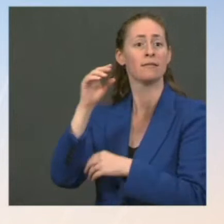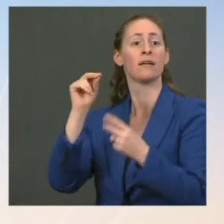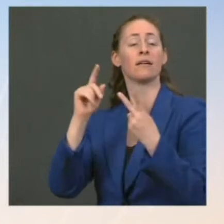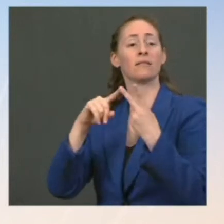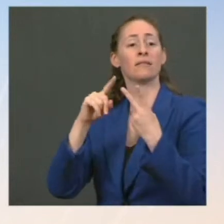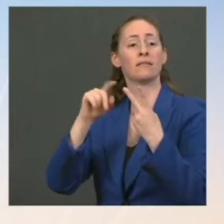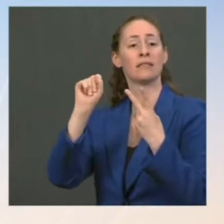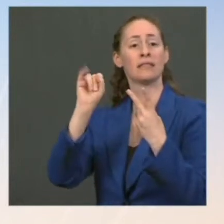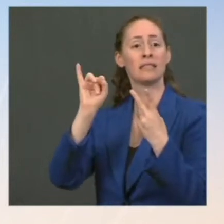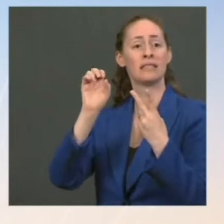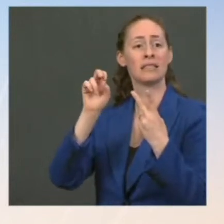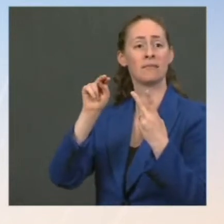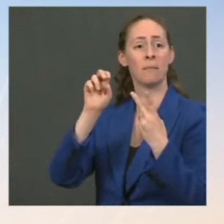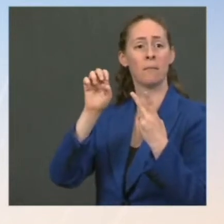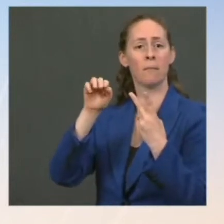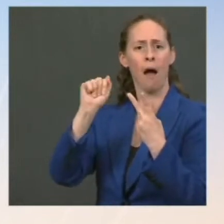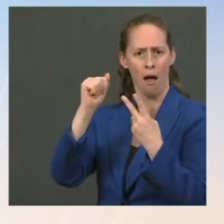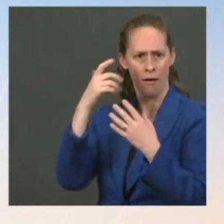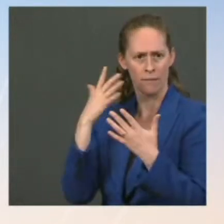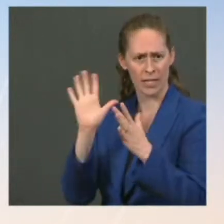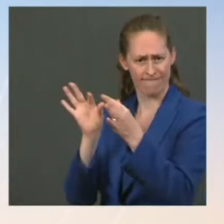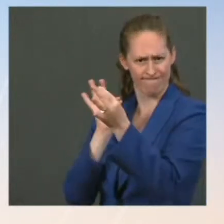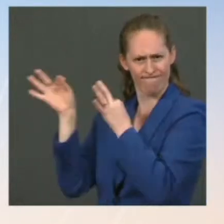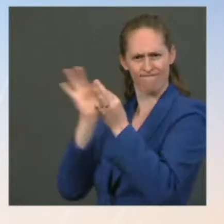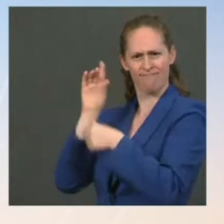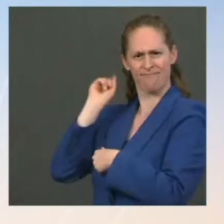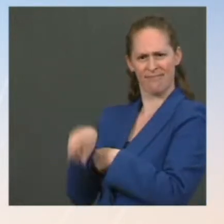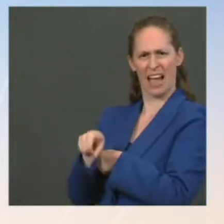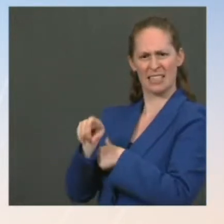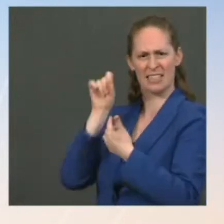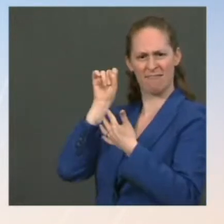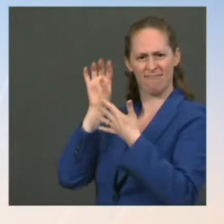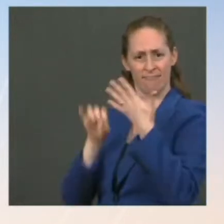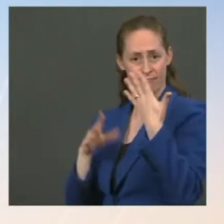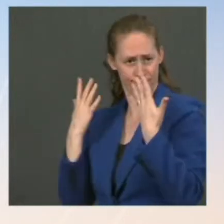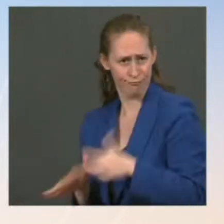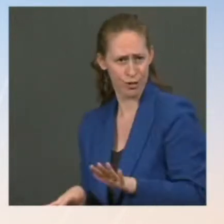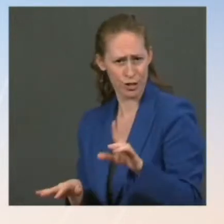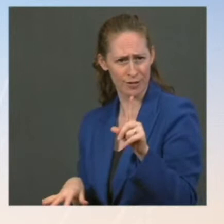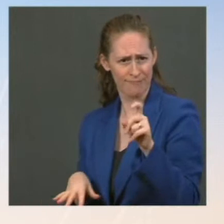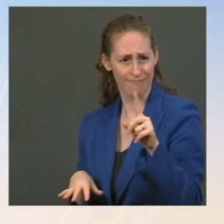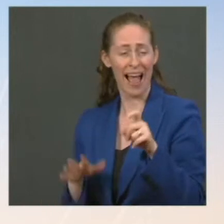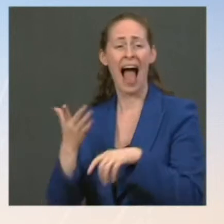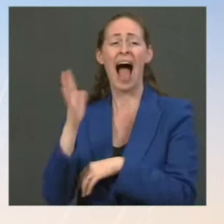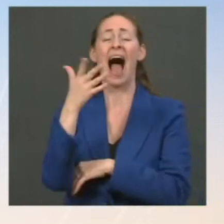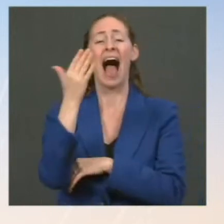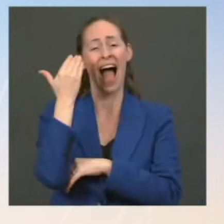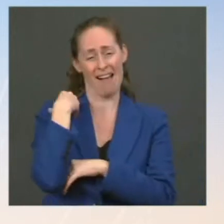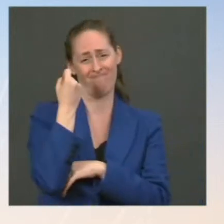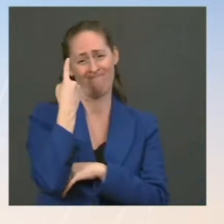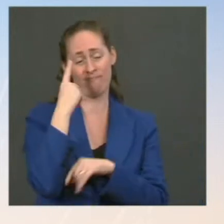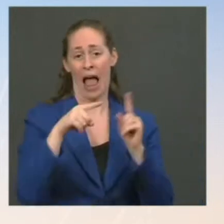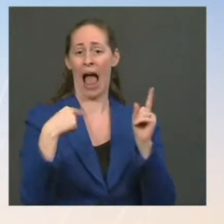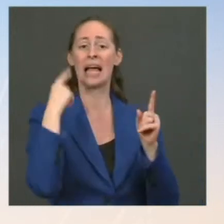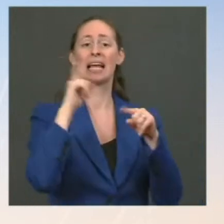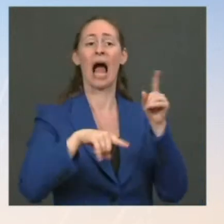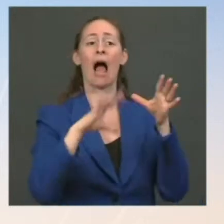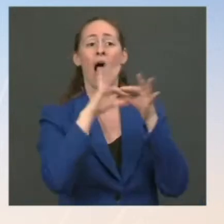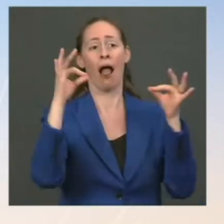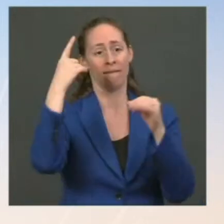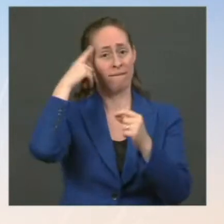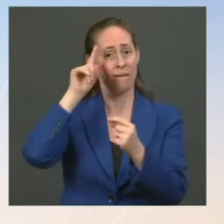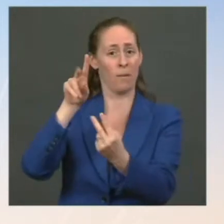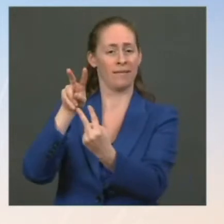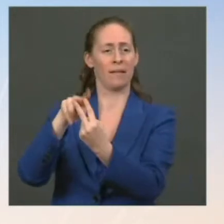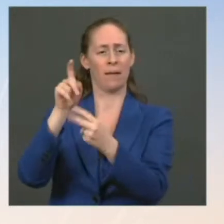package? I certainly understand your question, Caitlin, but I'm not going to speak on their behalf about what where they stand at this point in time.